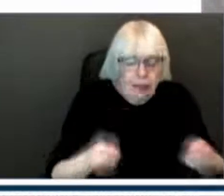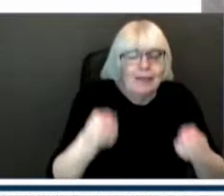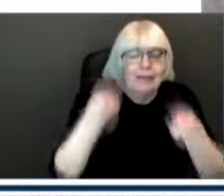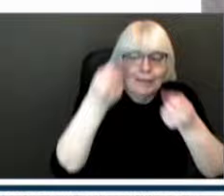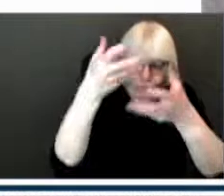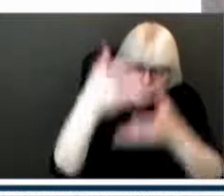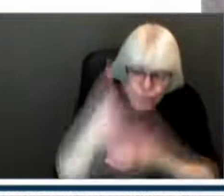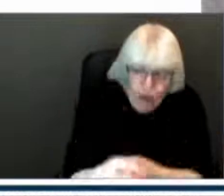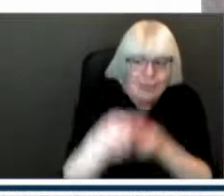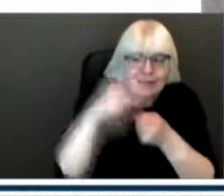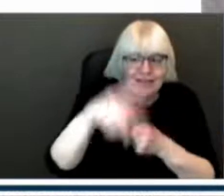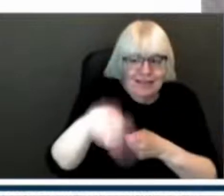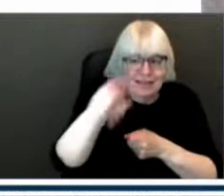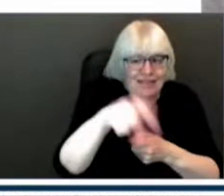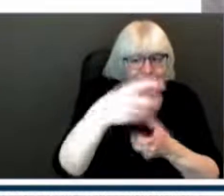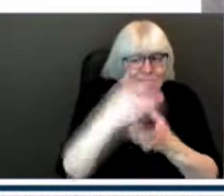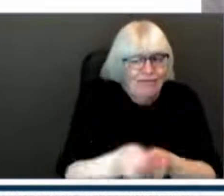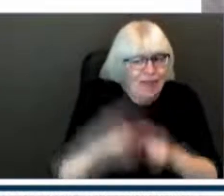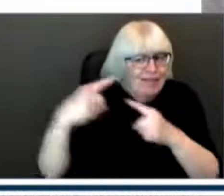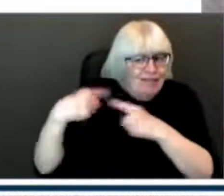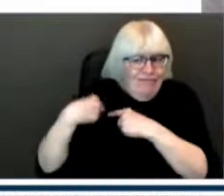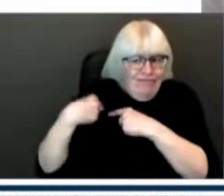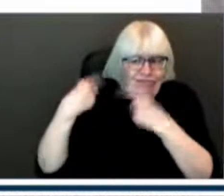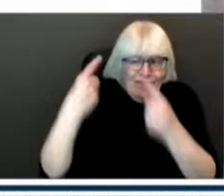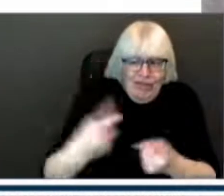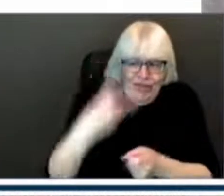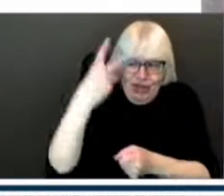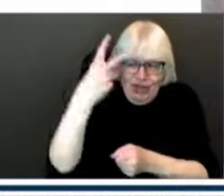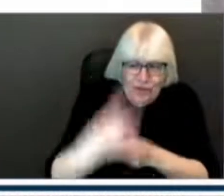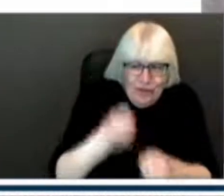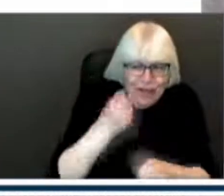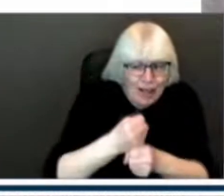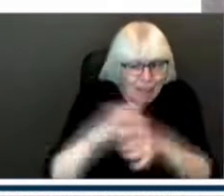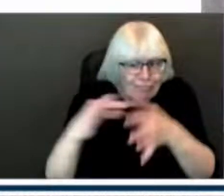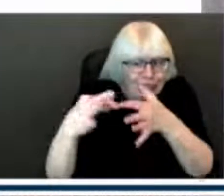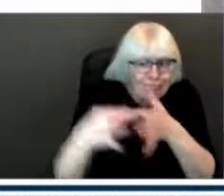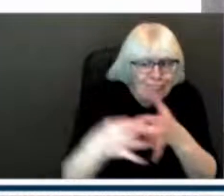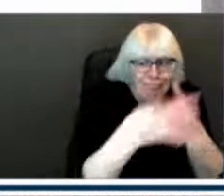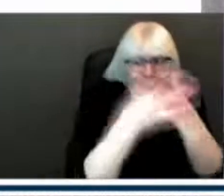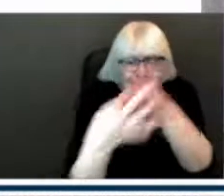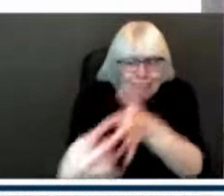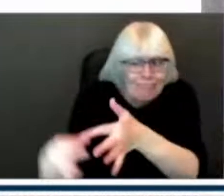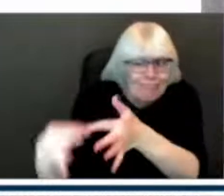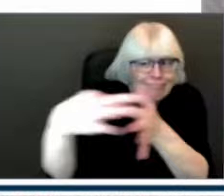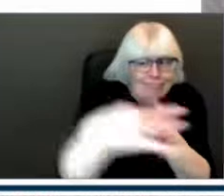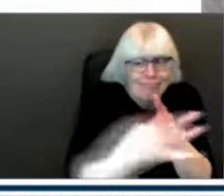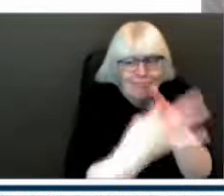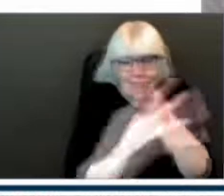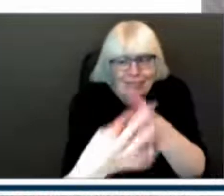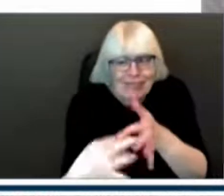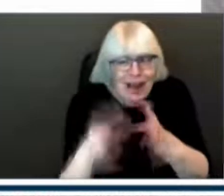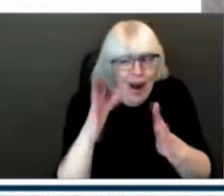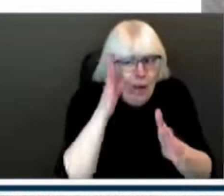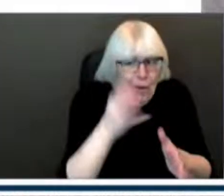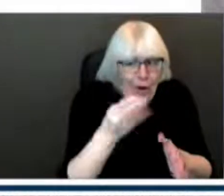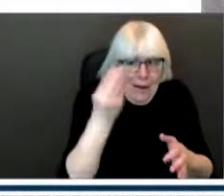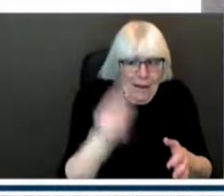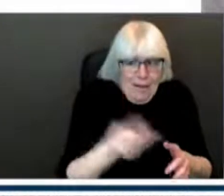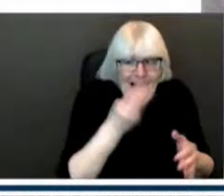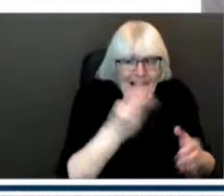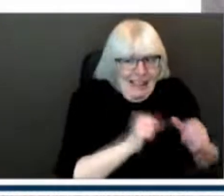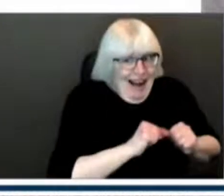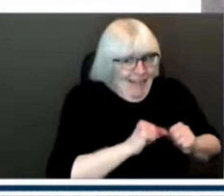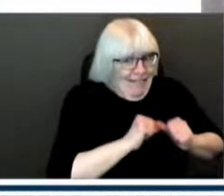have led us through the pandemic. And with Valentine's Day coming up on Monday, Just a reminder to